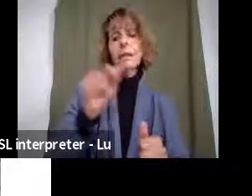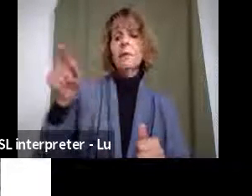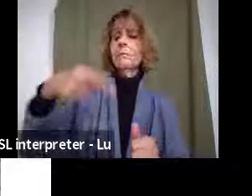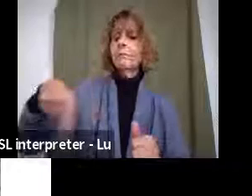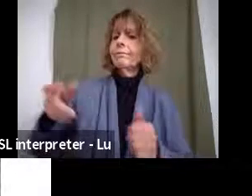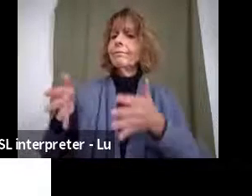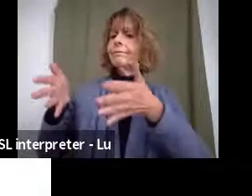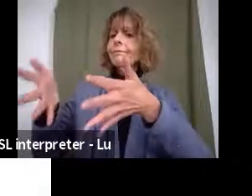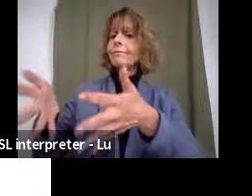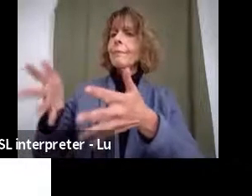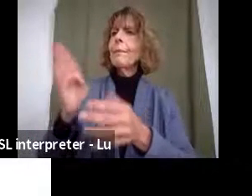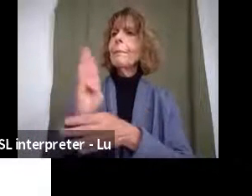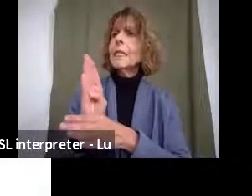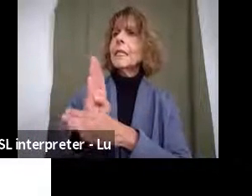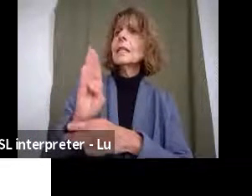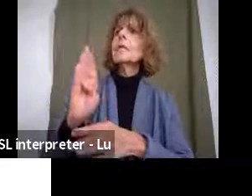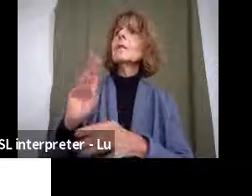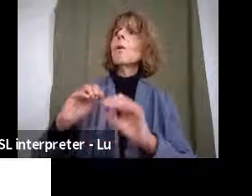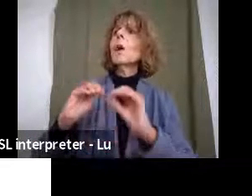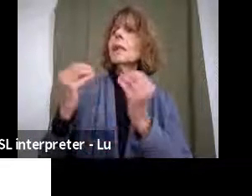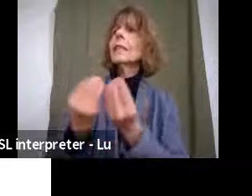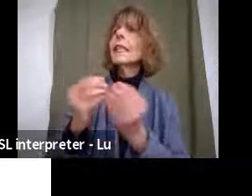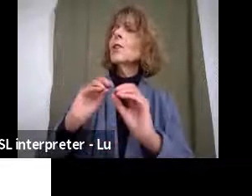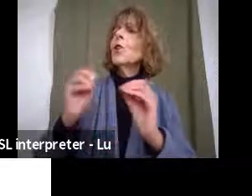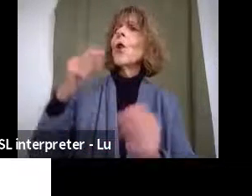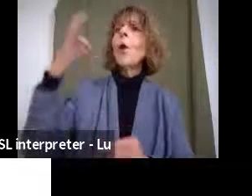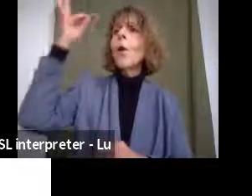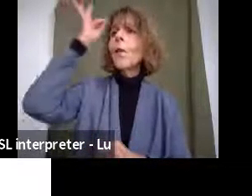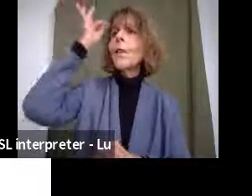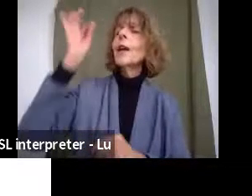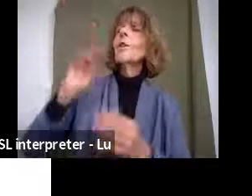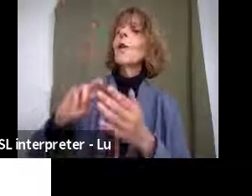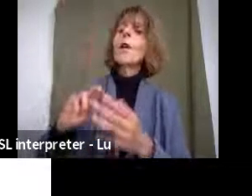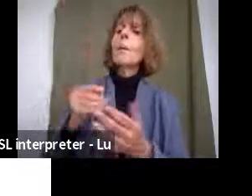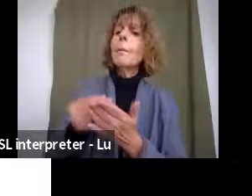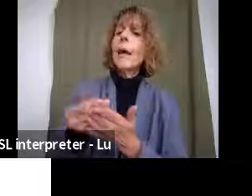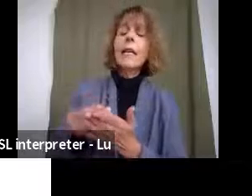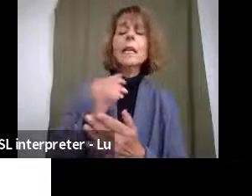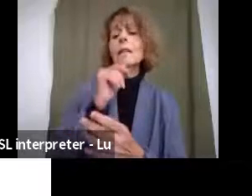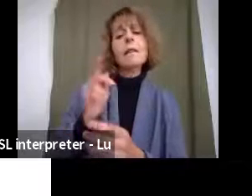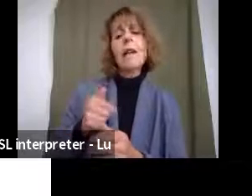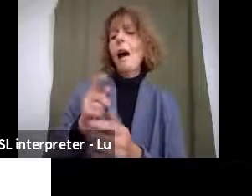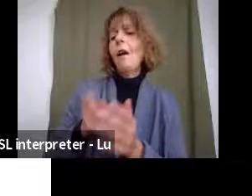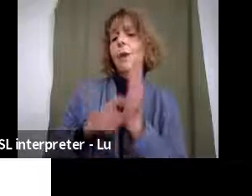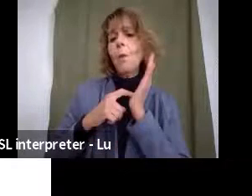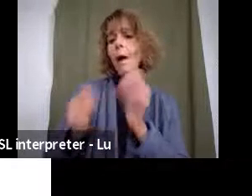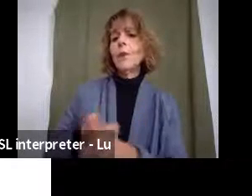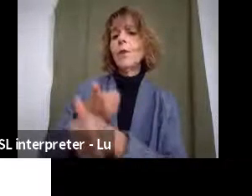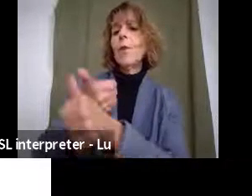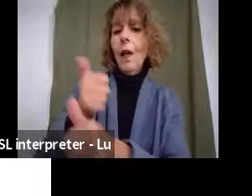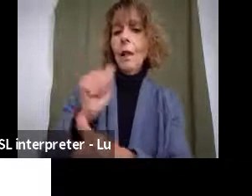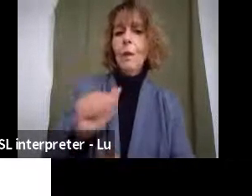organizations out. So then we passed the Americans with Disabilities Act. Similar to